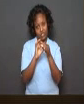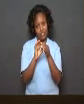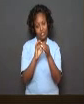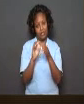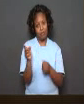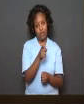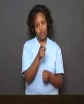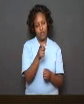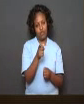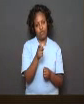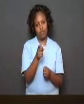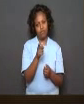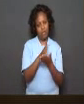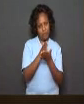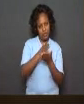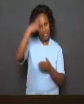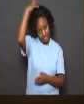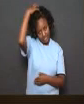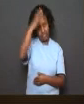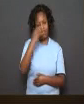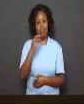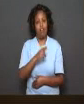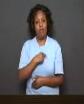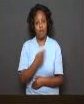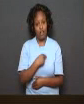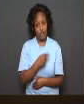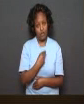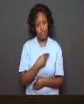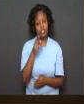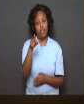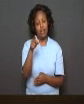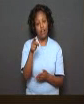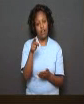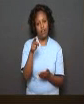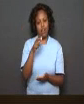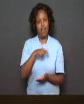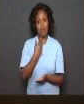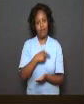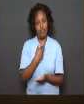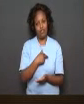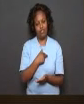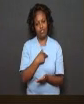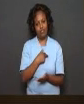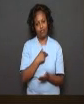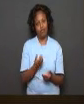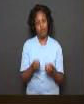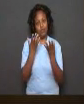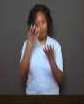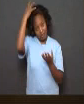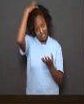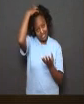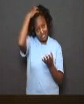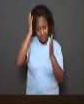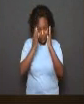association between the state and religion is that the religion favored by the